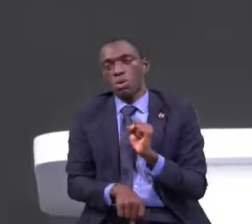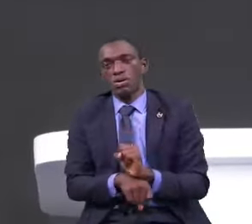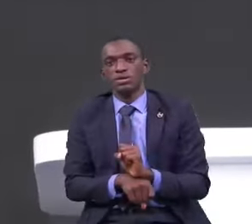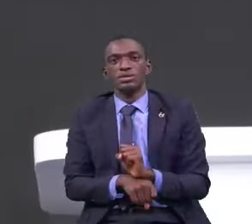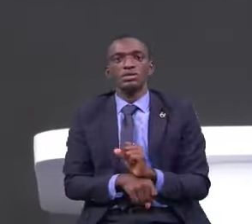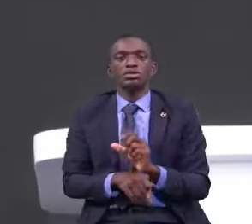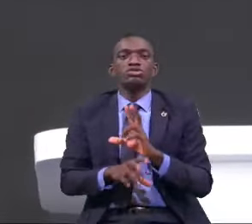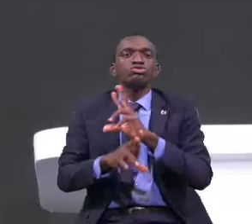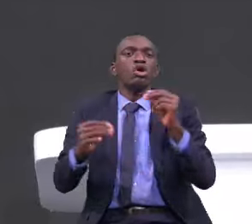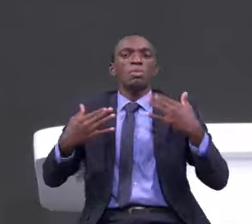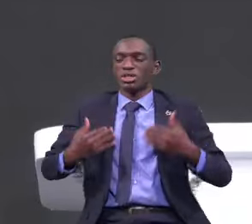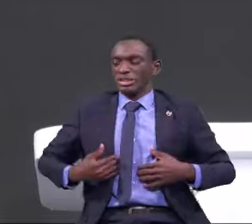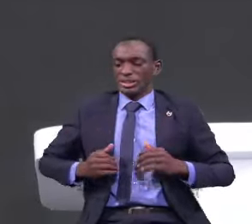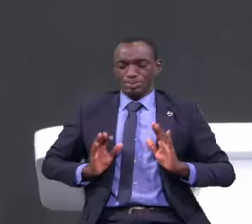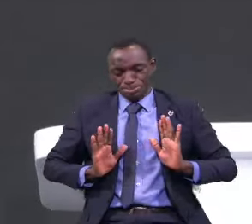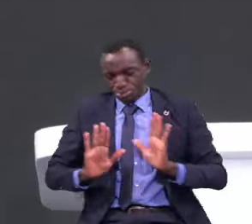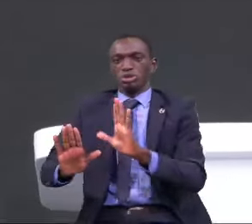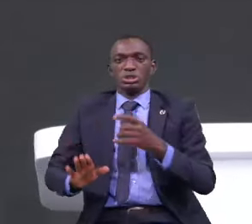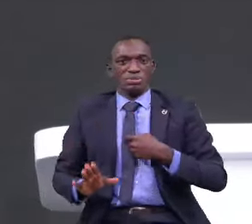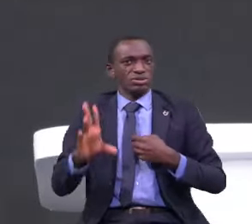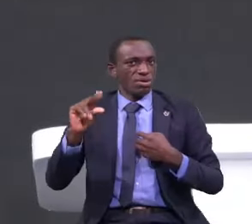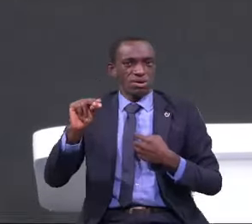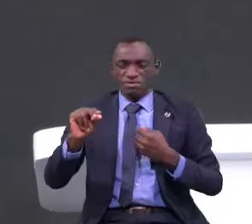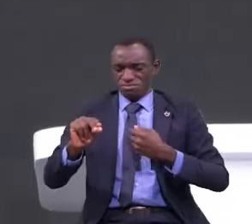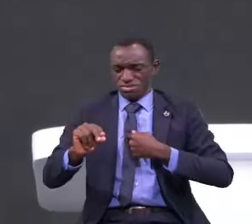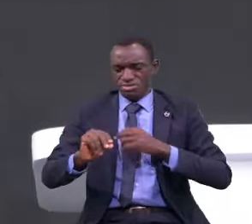Nobody has to push me, I push myself.